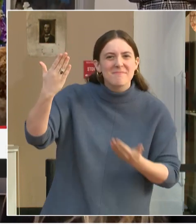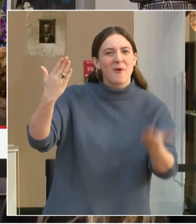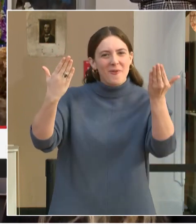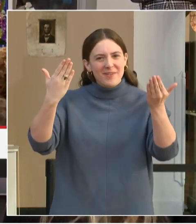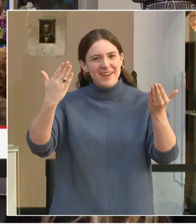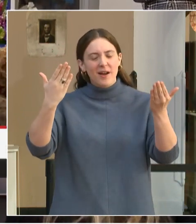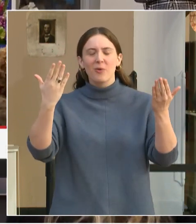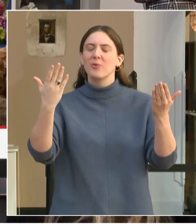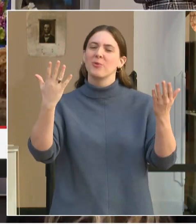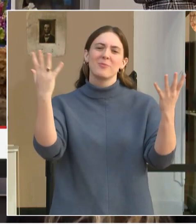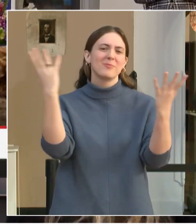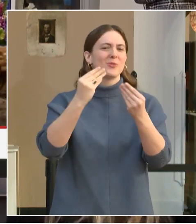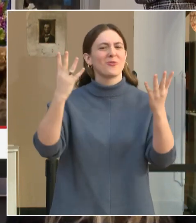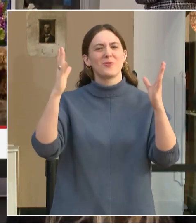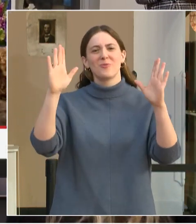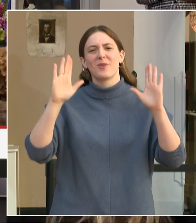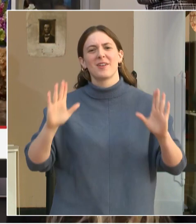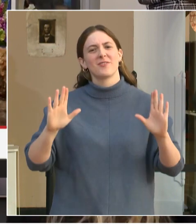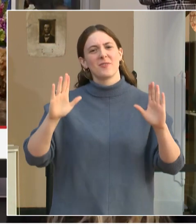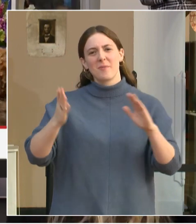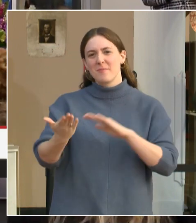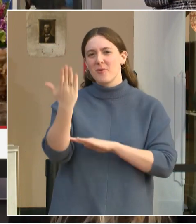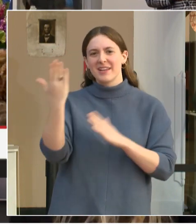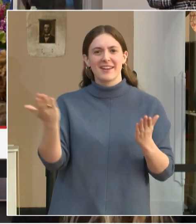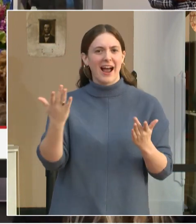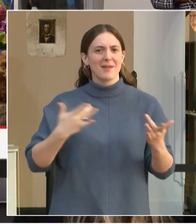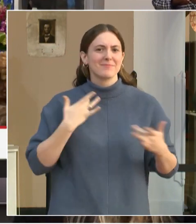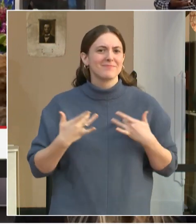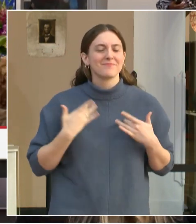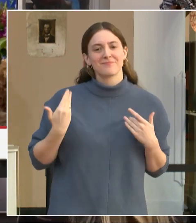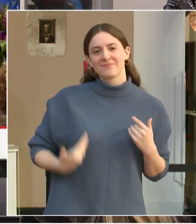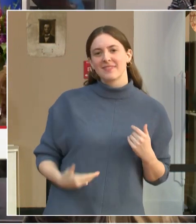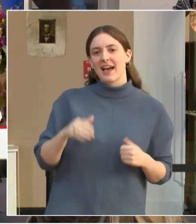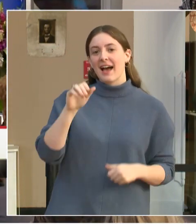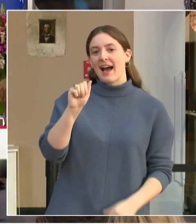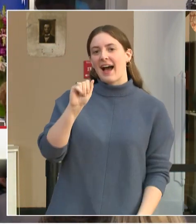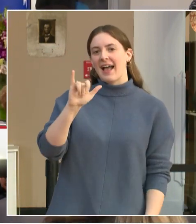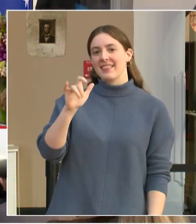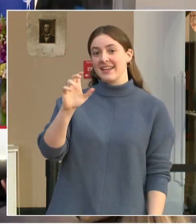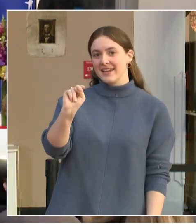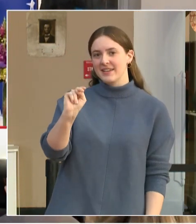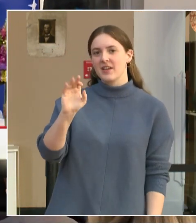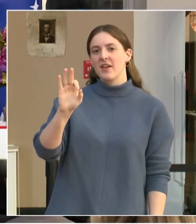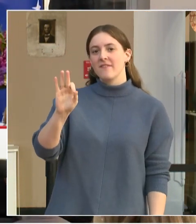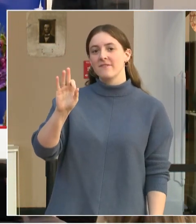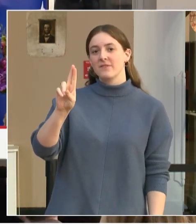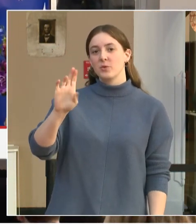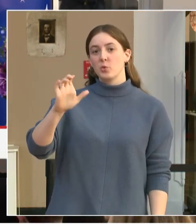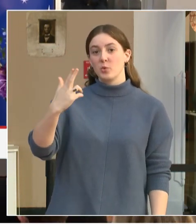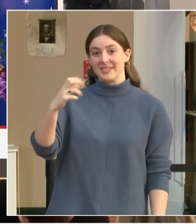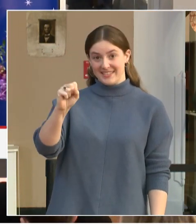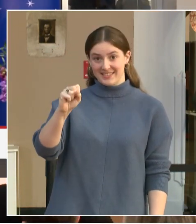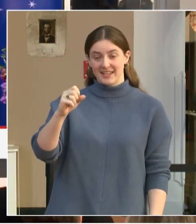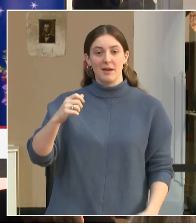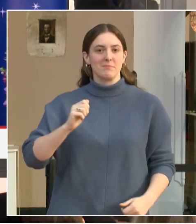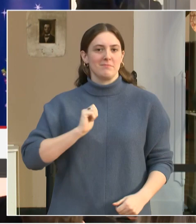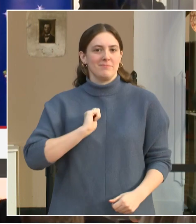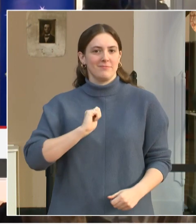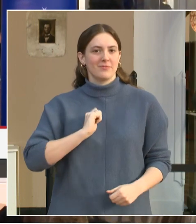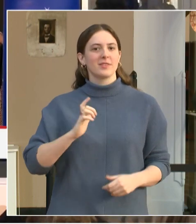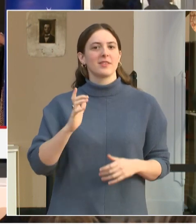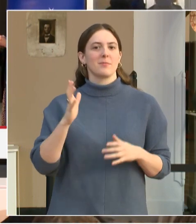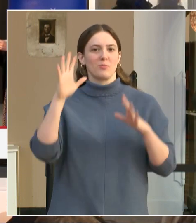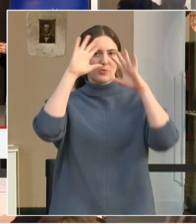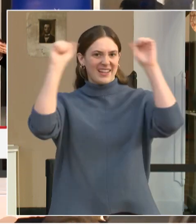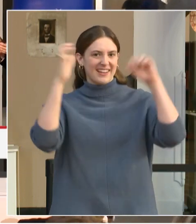morning. What a beautiful, wonderful morning it is. I'm so excited. I'm Eileen Fuchs. I am the president and executive director of the National Building Museum. It